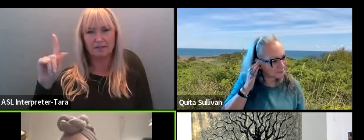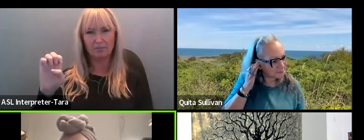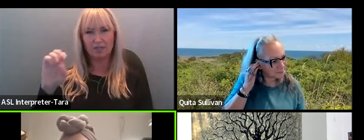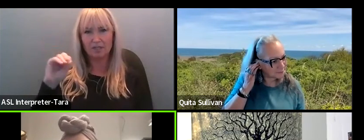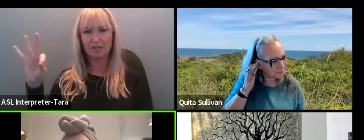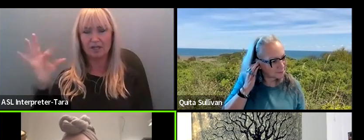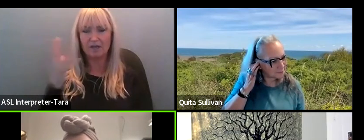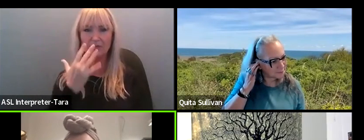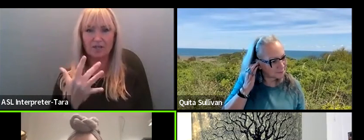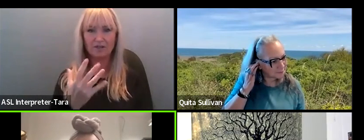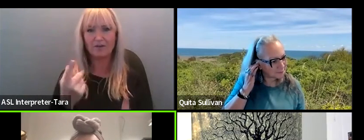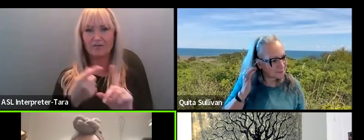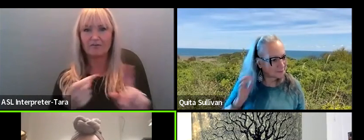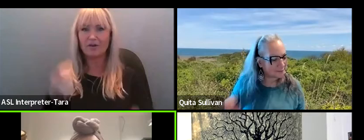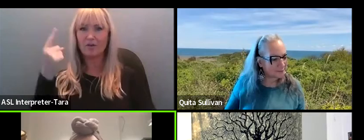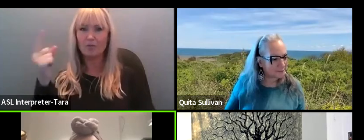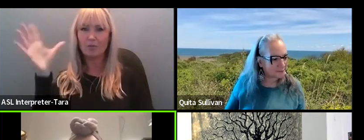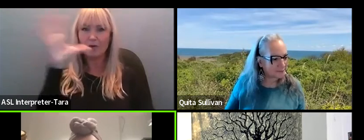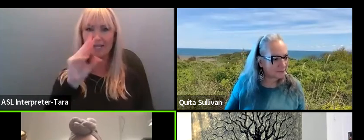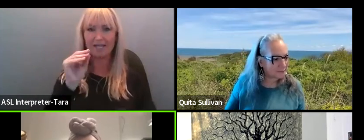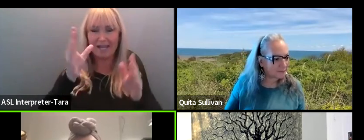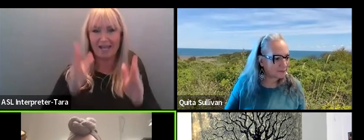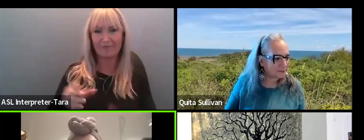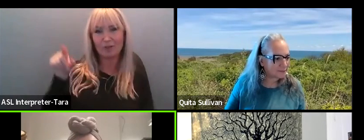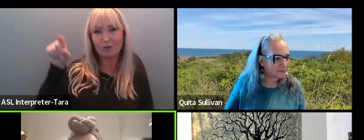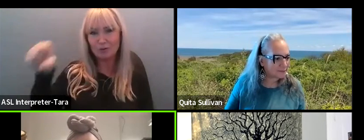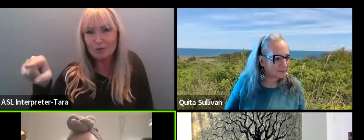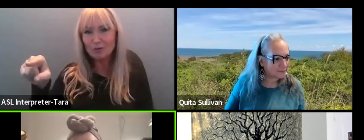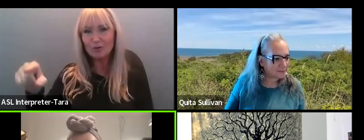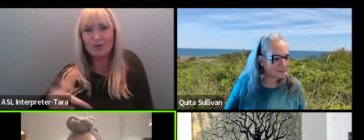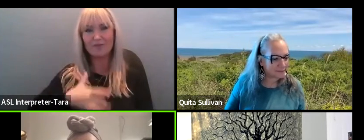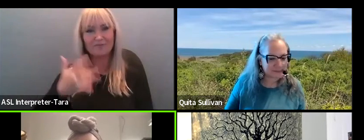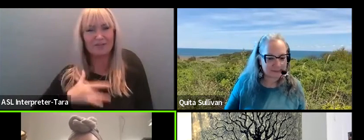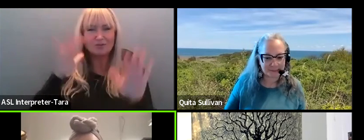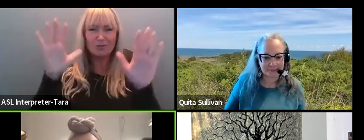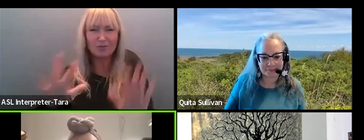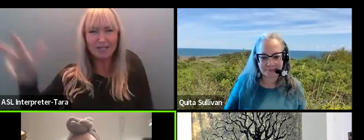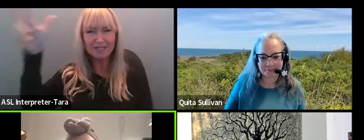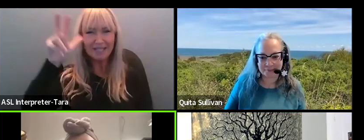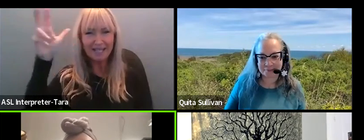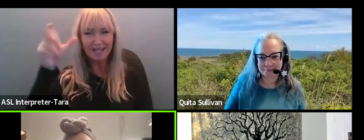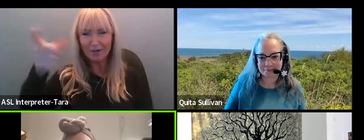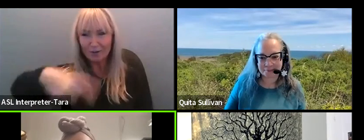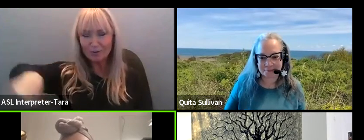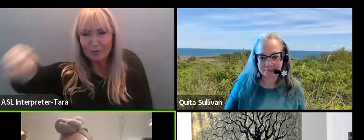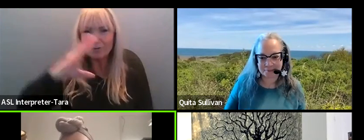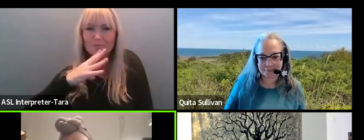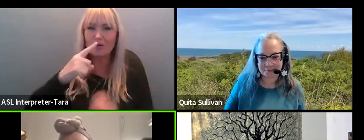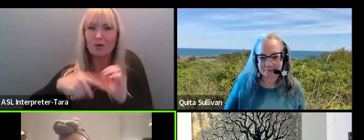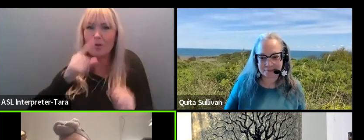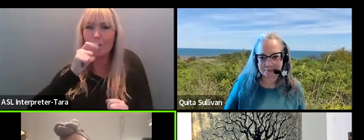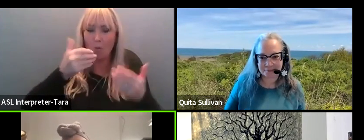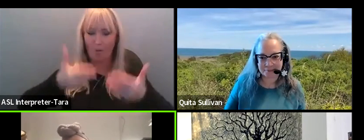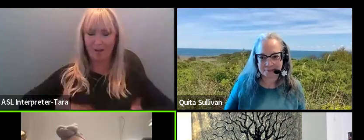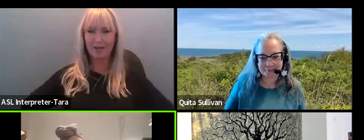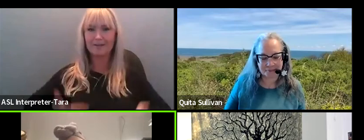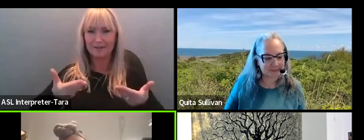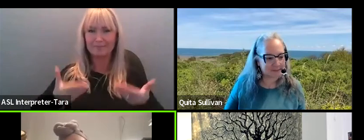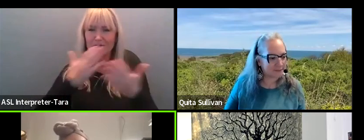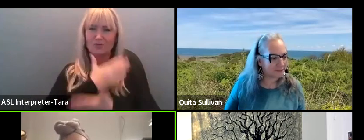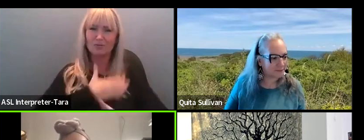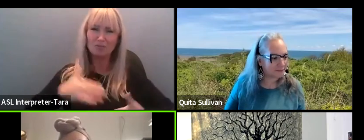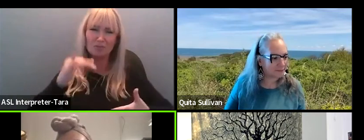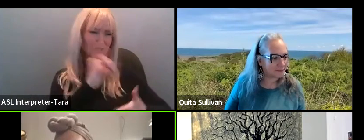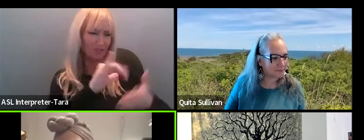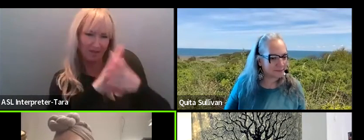one African to y'all. It feels so great to hear folks talking about who I am. Thank you. So I really appreciate that comment, and that comment is